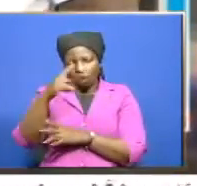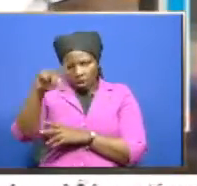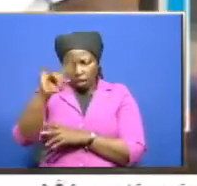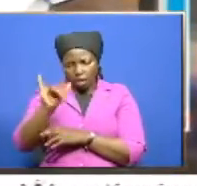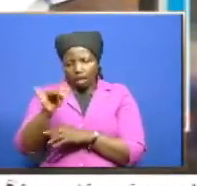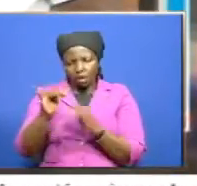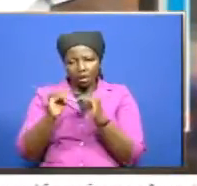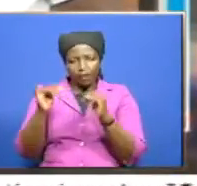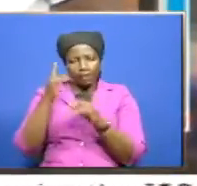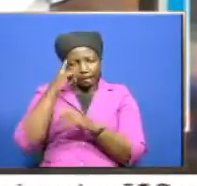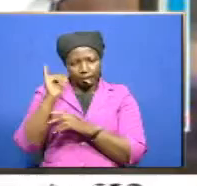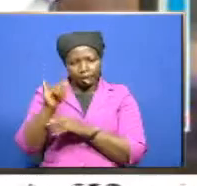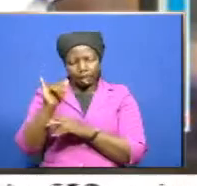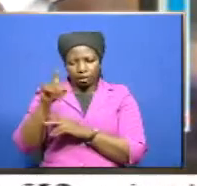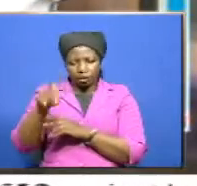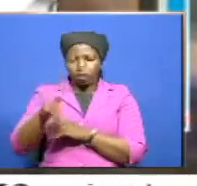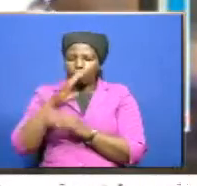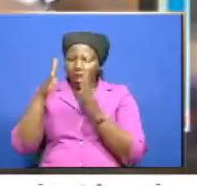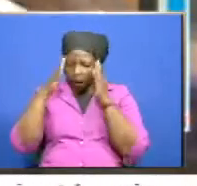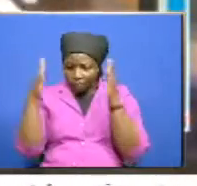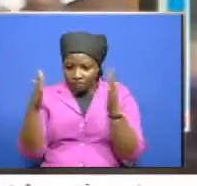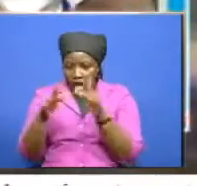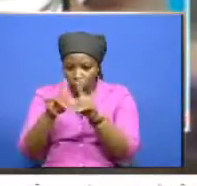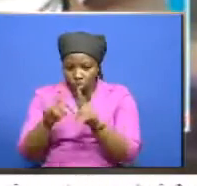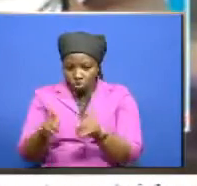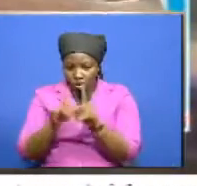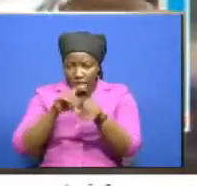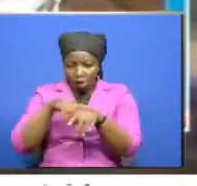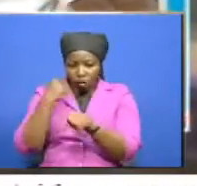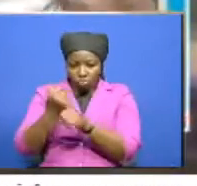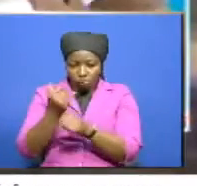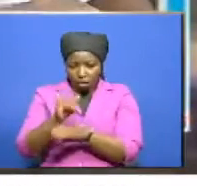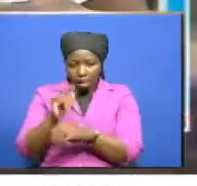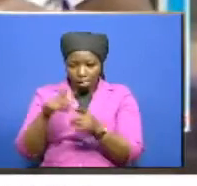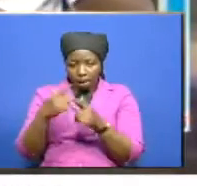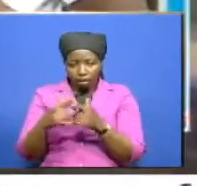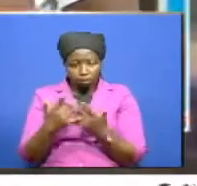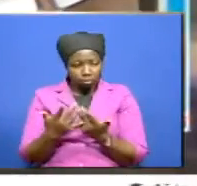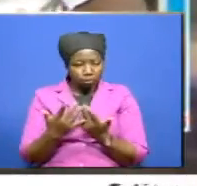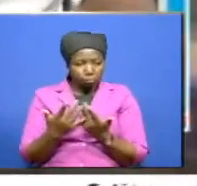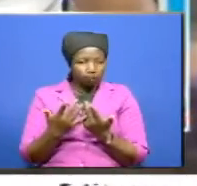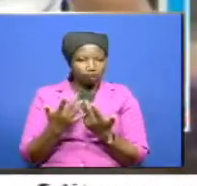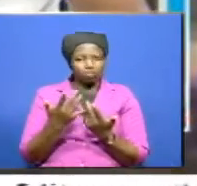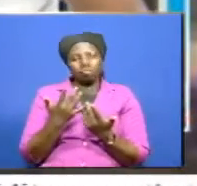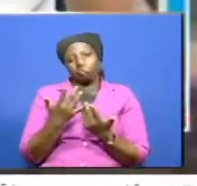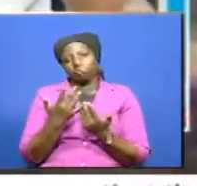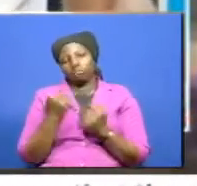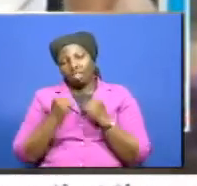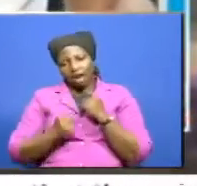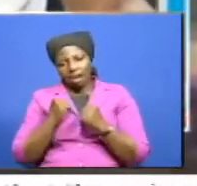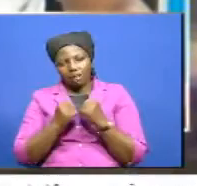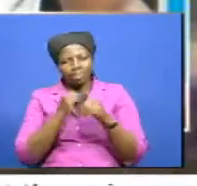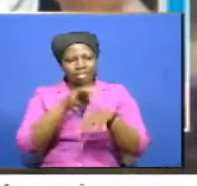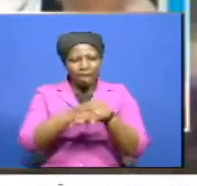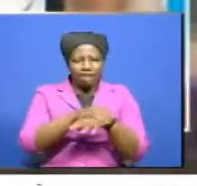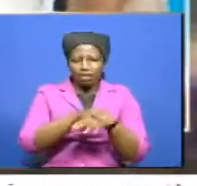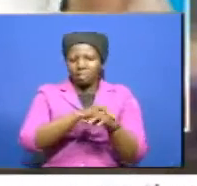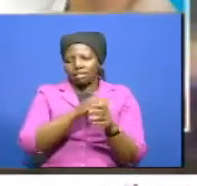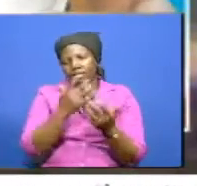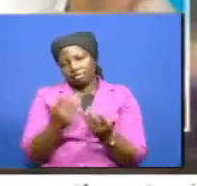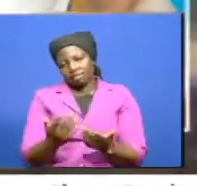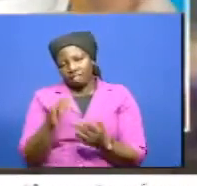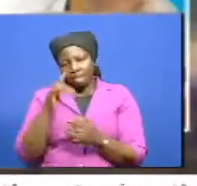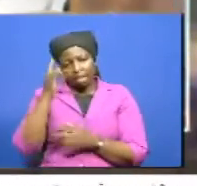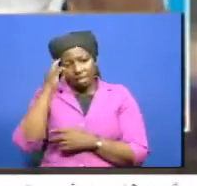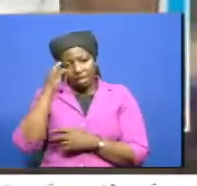So I think that should be a focus as well. And if they do that, whether it's tackle, pass, run, catch, I think would be consistent and